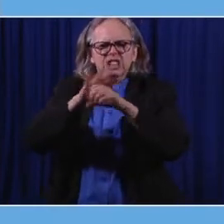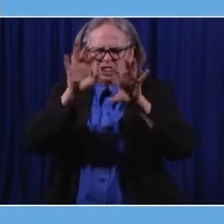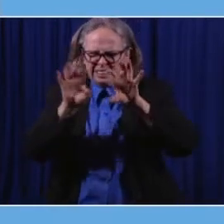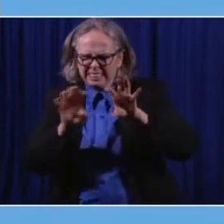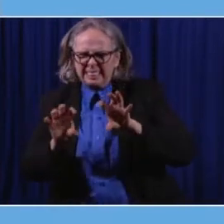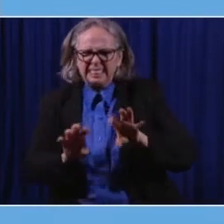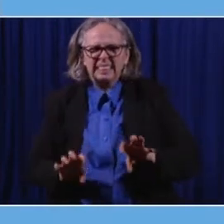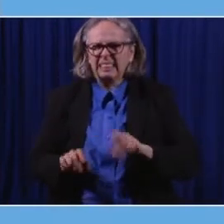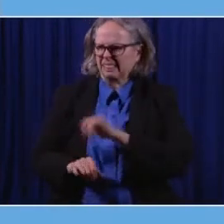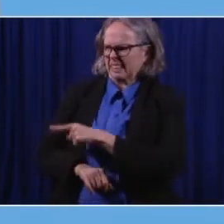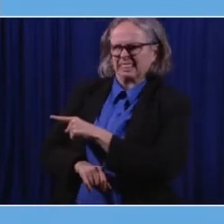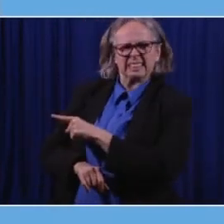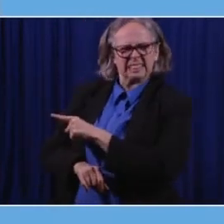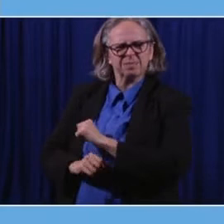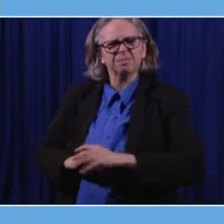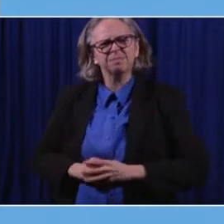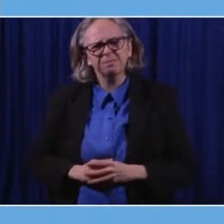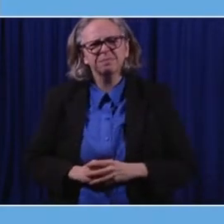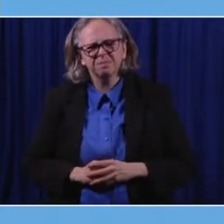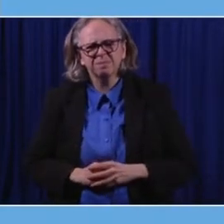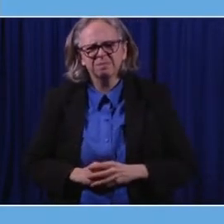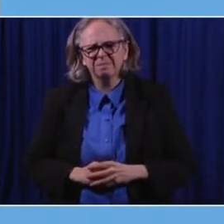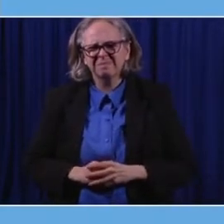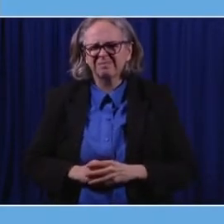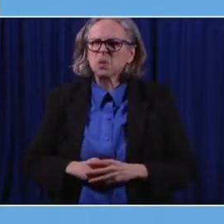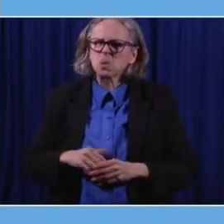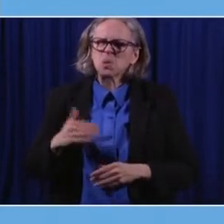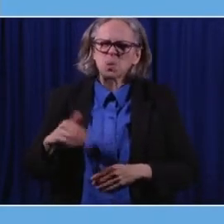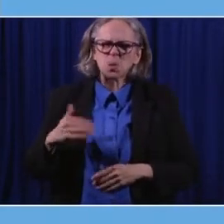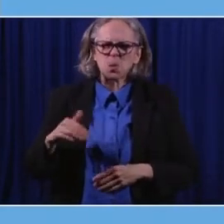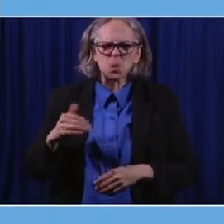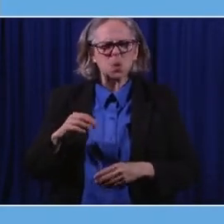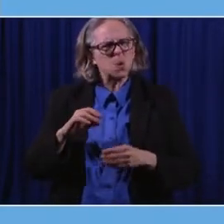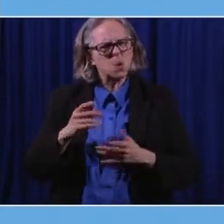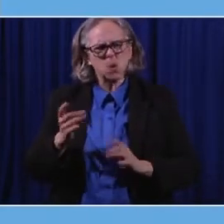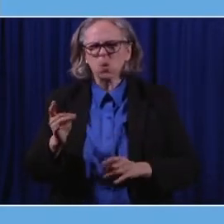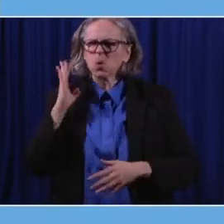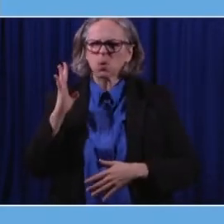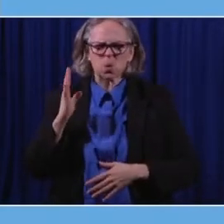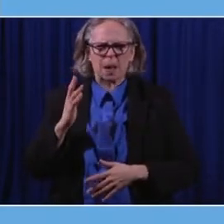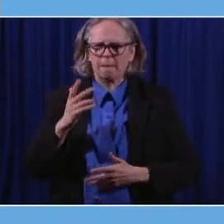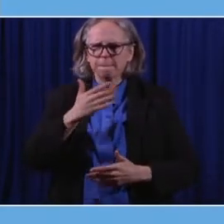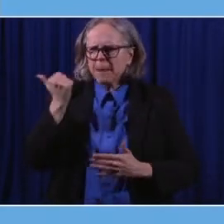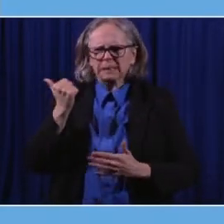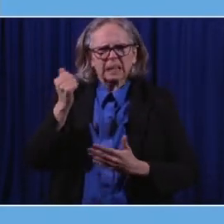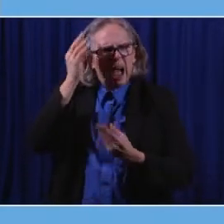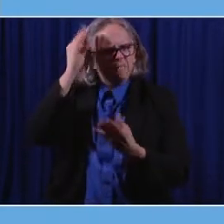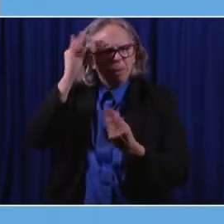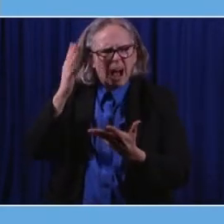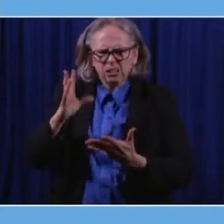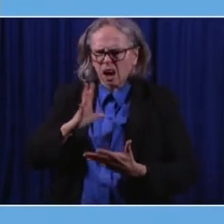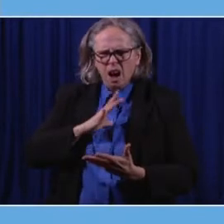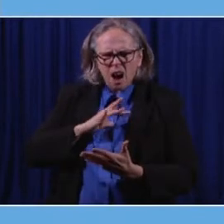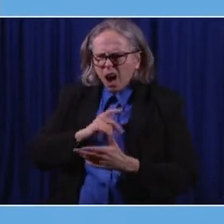and our medical experts tell us that this is really the best way to look at what kind of a burden we have on